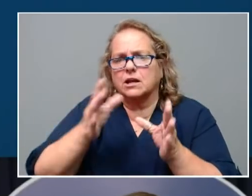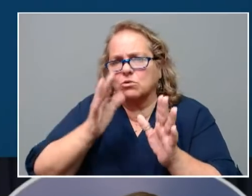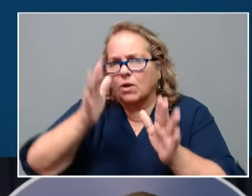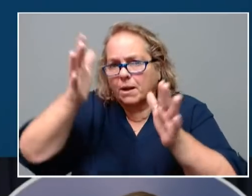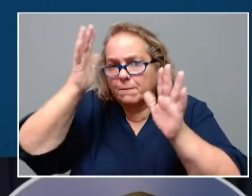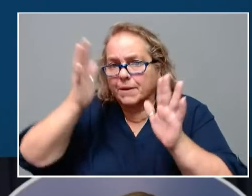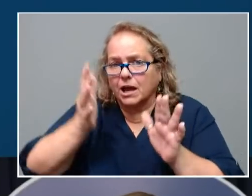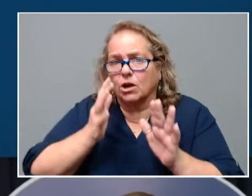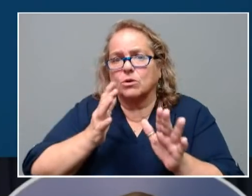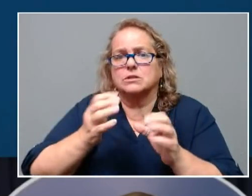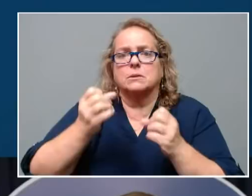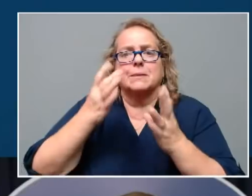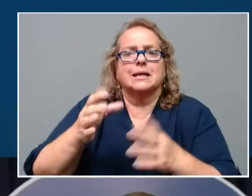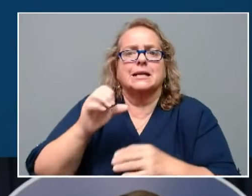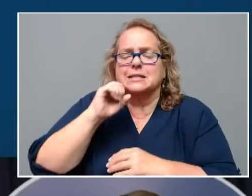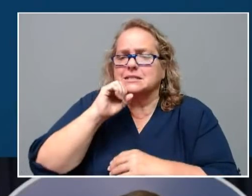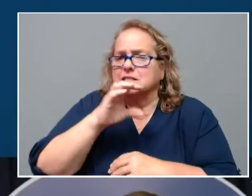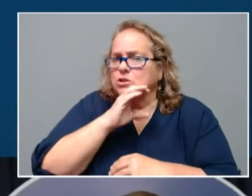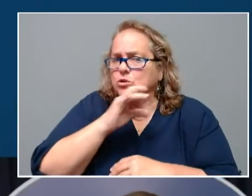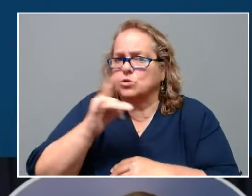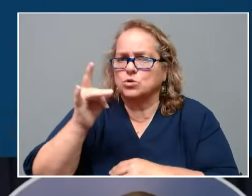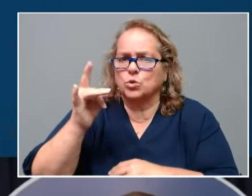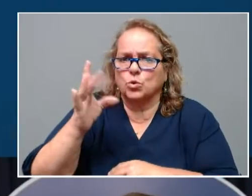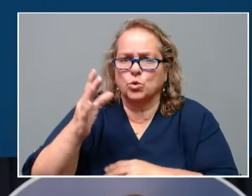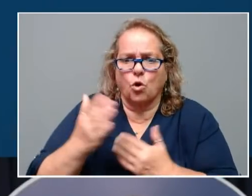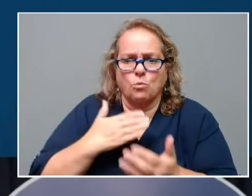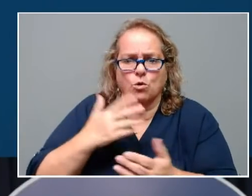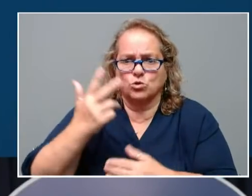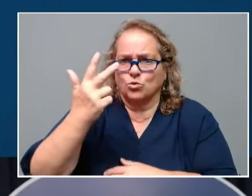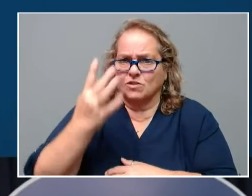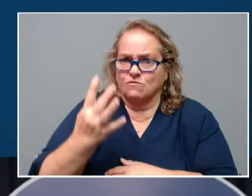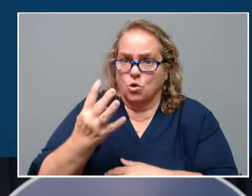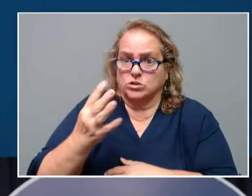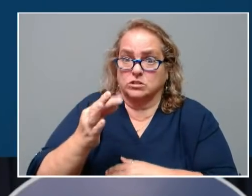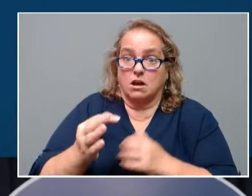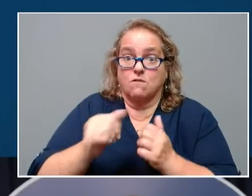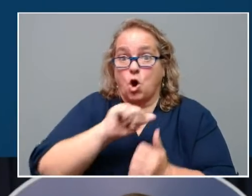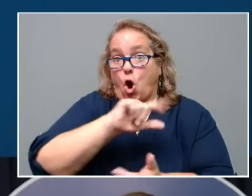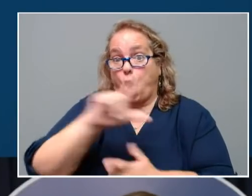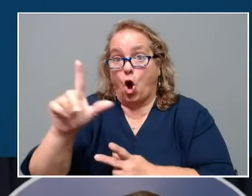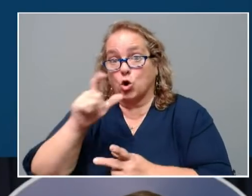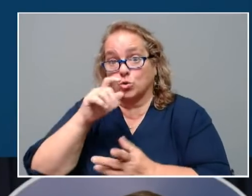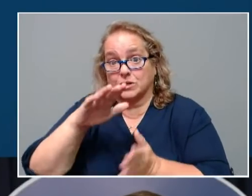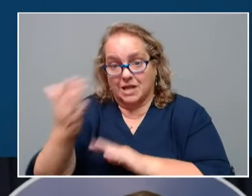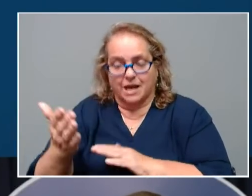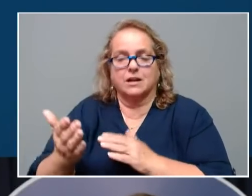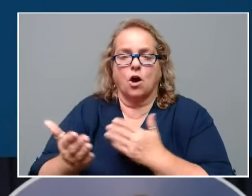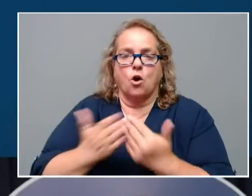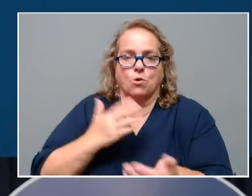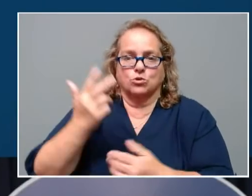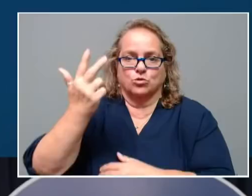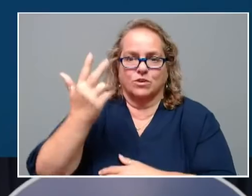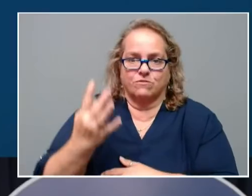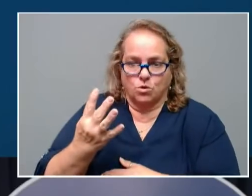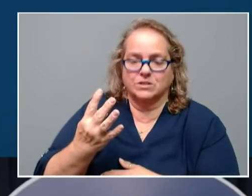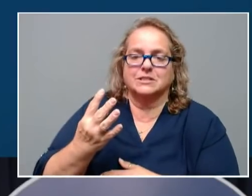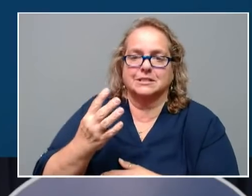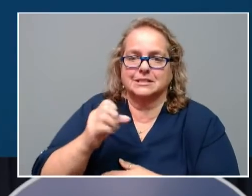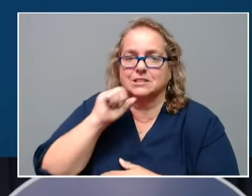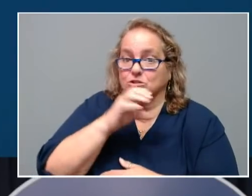our seniors. They were almost 3/4 at one time of everybody that we lost. That is very different